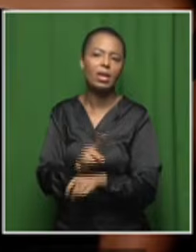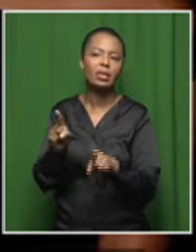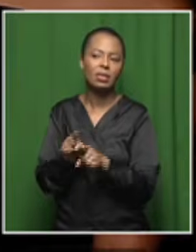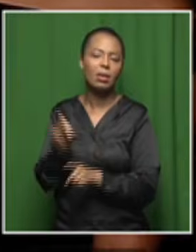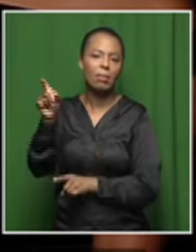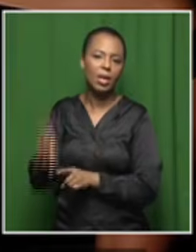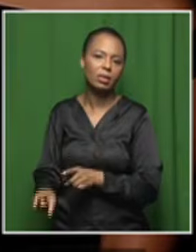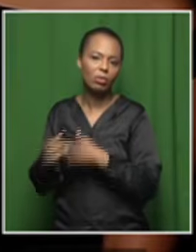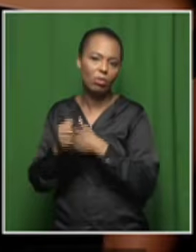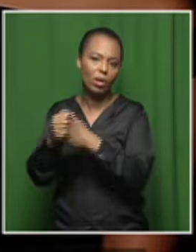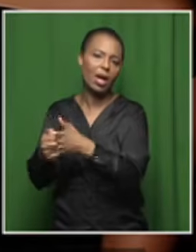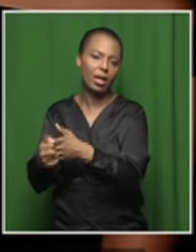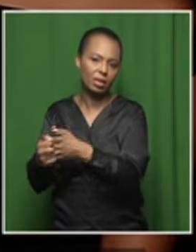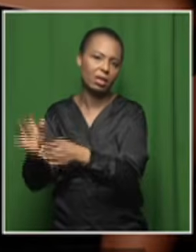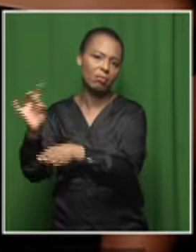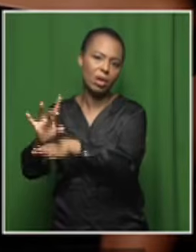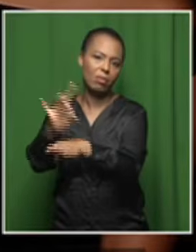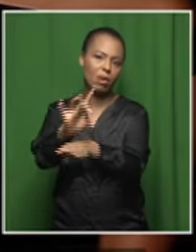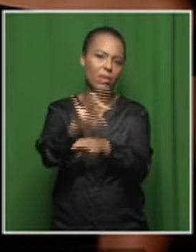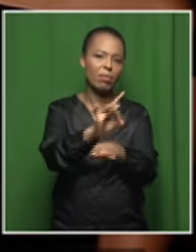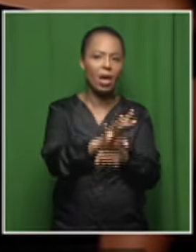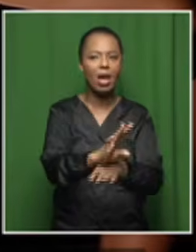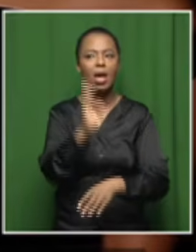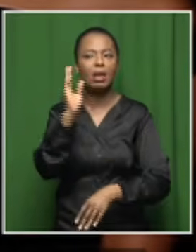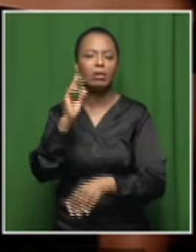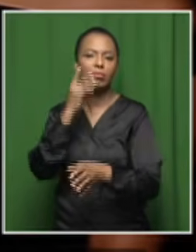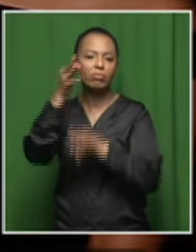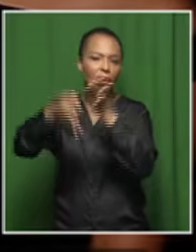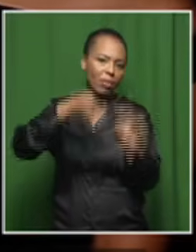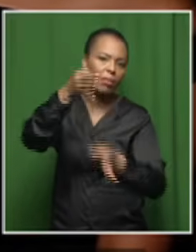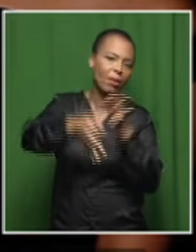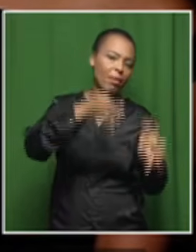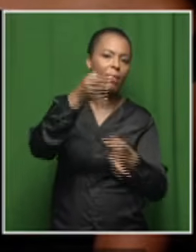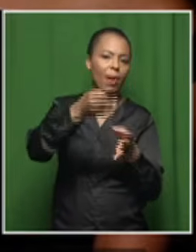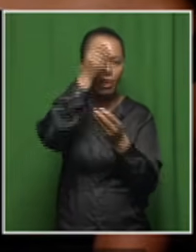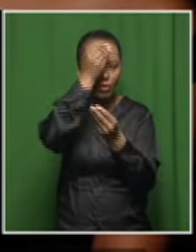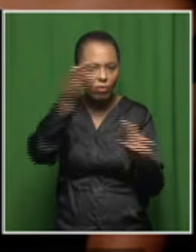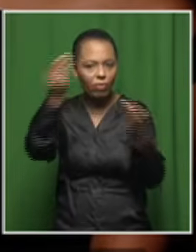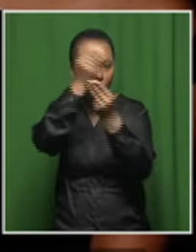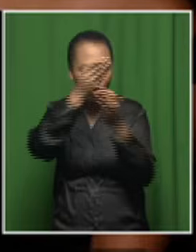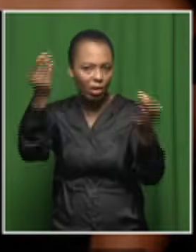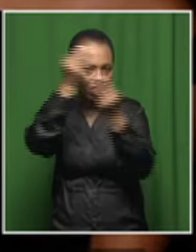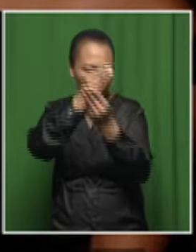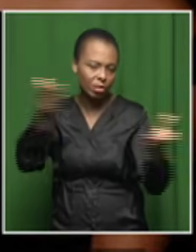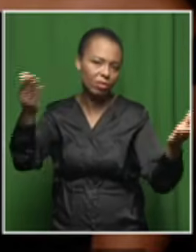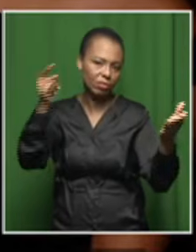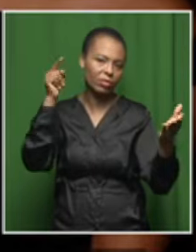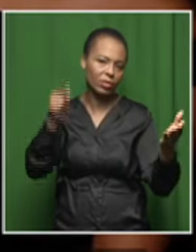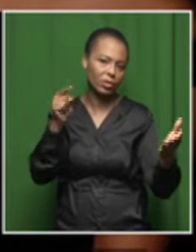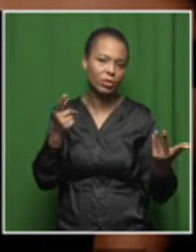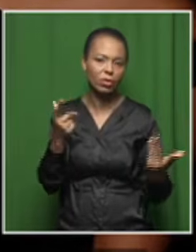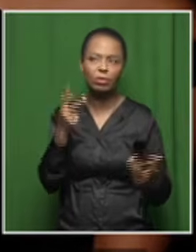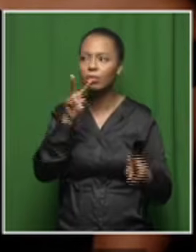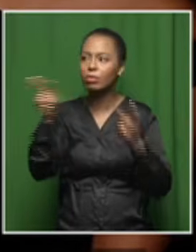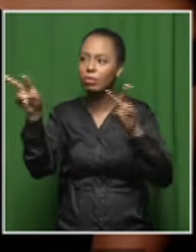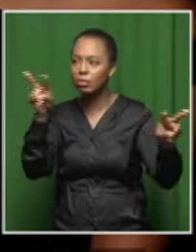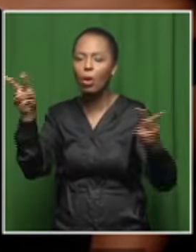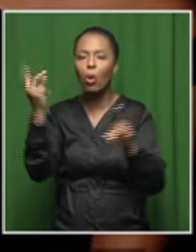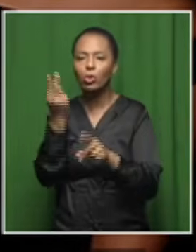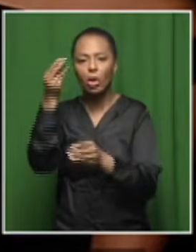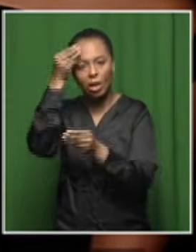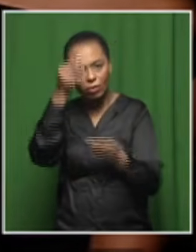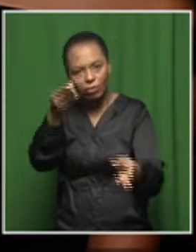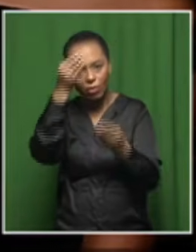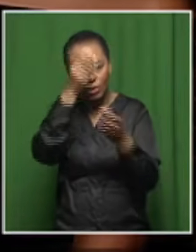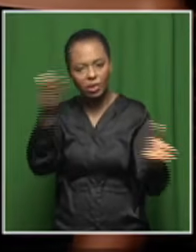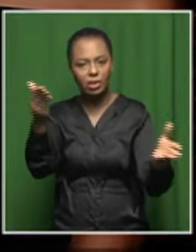of our guides takes you around the exhibition and essentially tells you everything that you need to know about what you're seeing. How long is it running for as